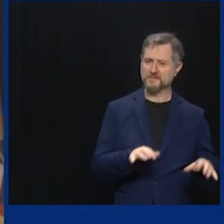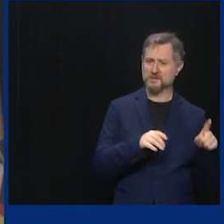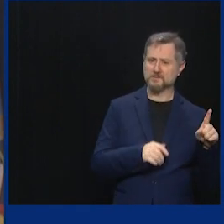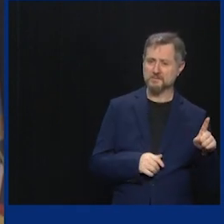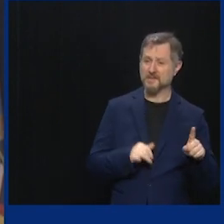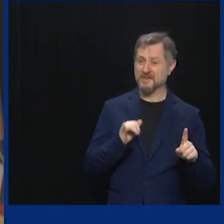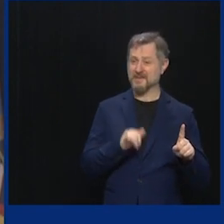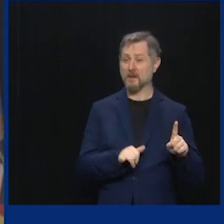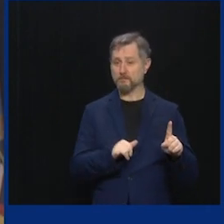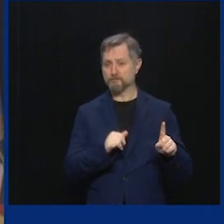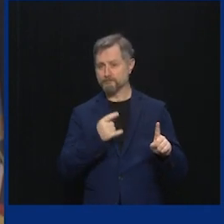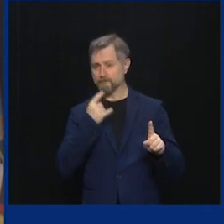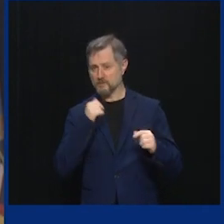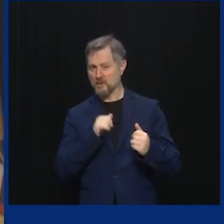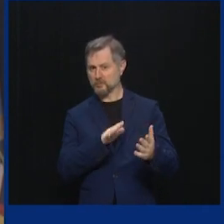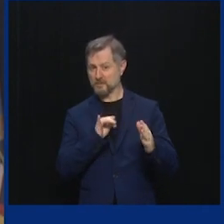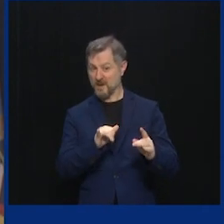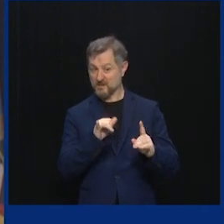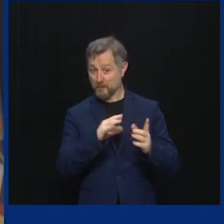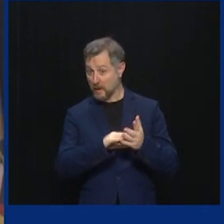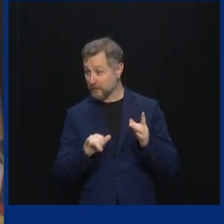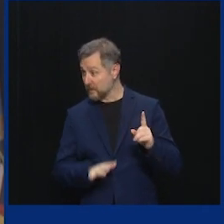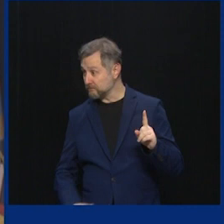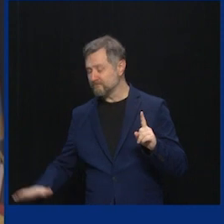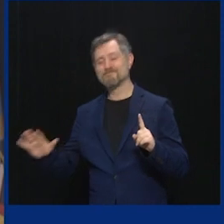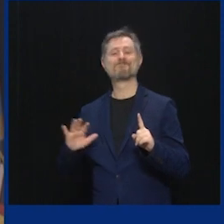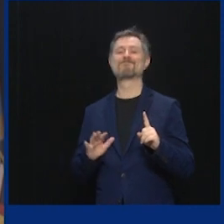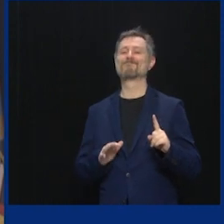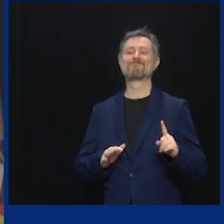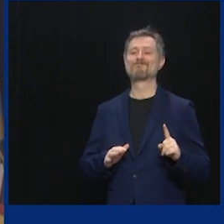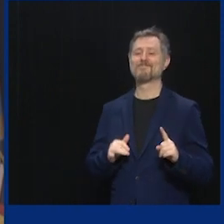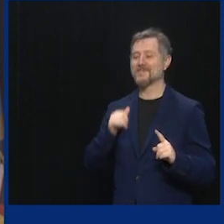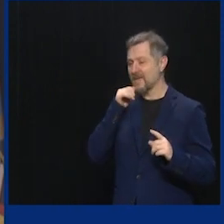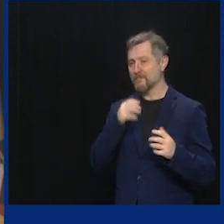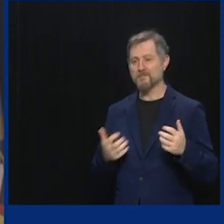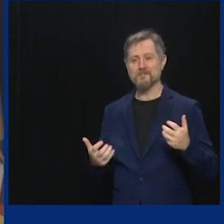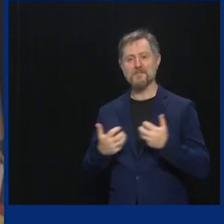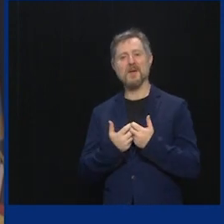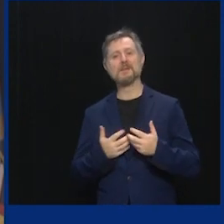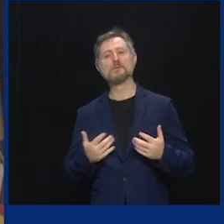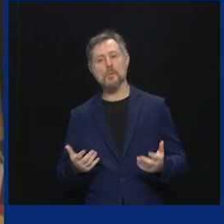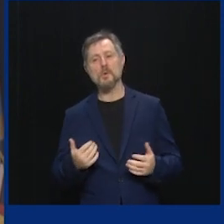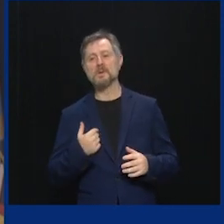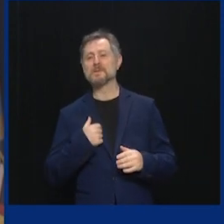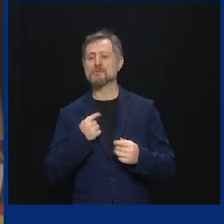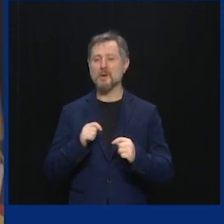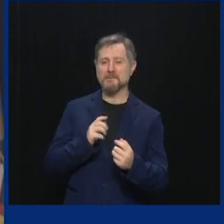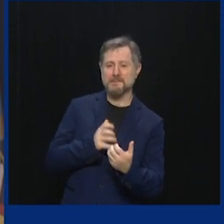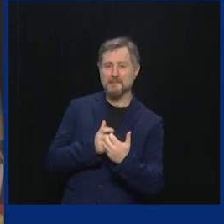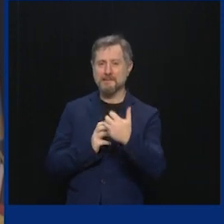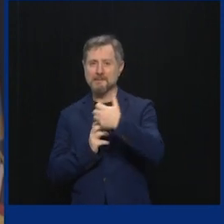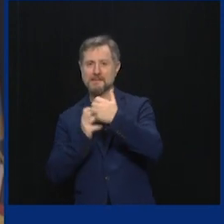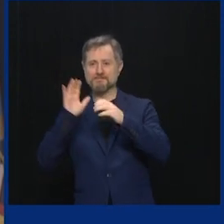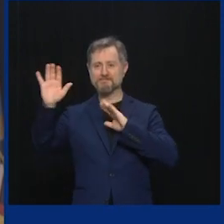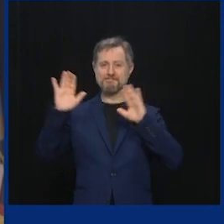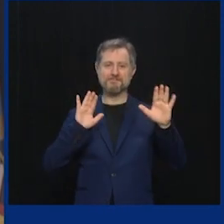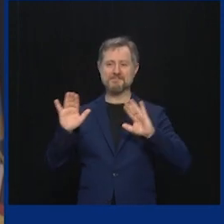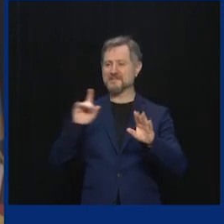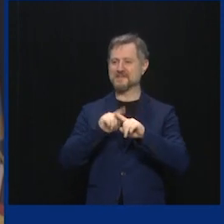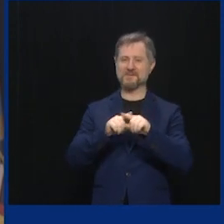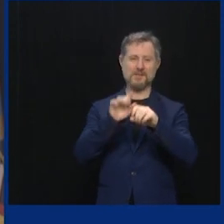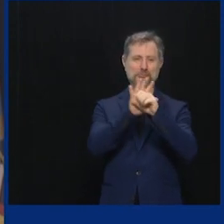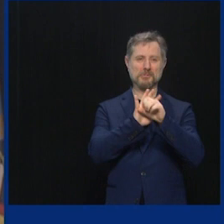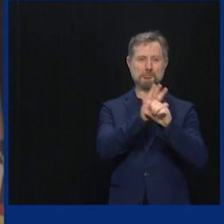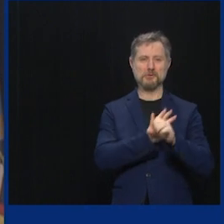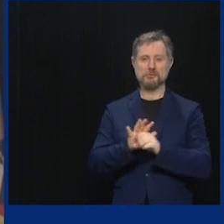sense for people, where they've done the right thing, they've got lower numbers. So I'm very strategic, I'm very targeted in my approach to this time